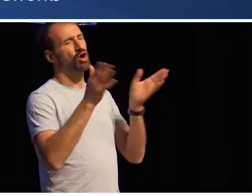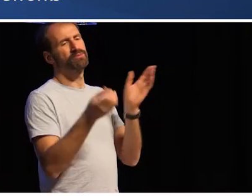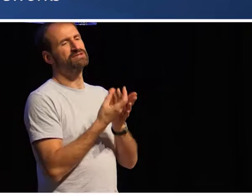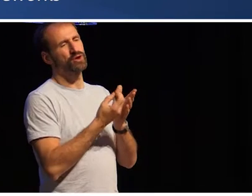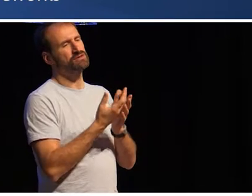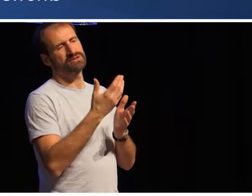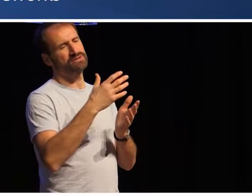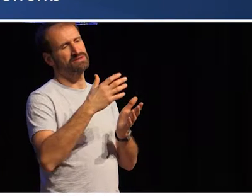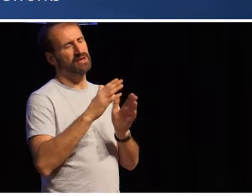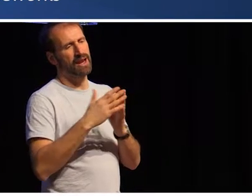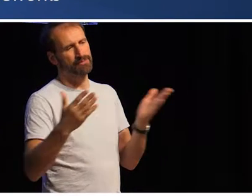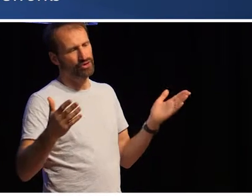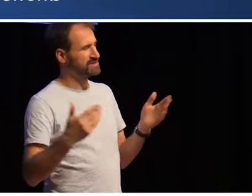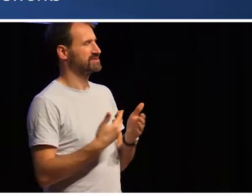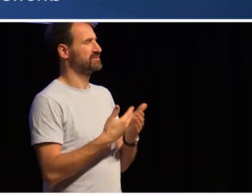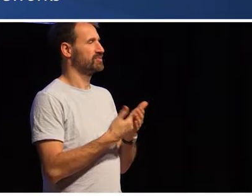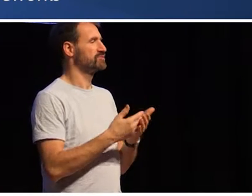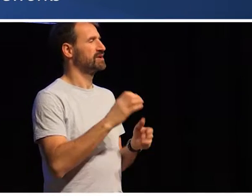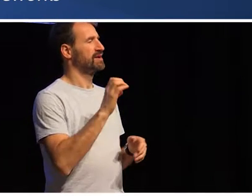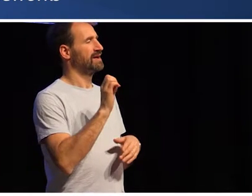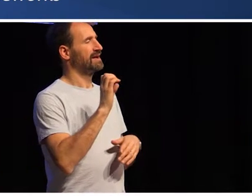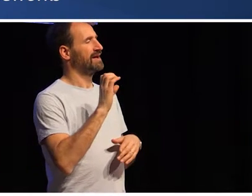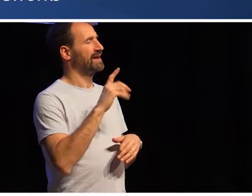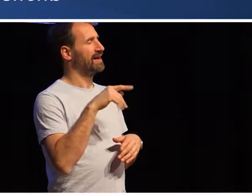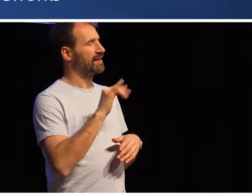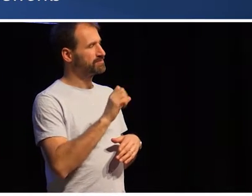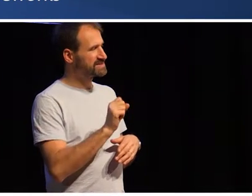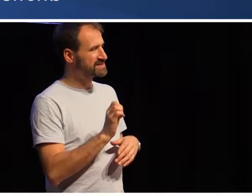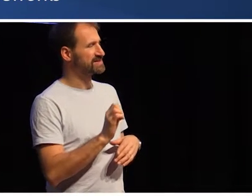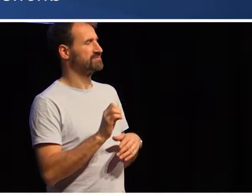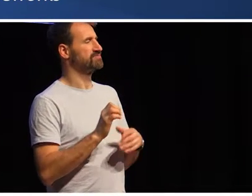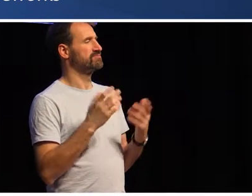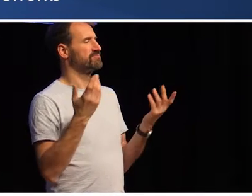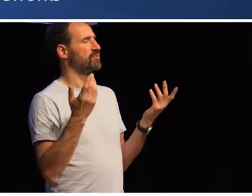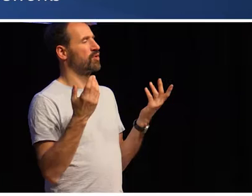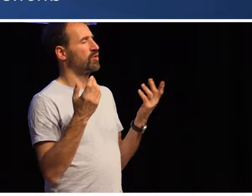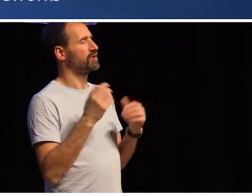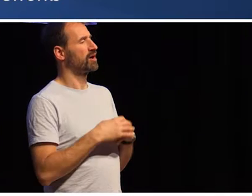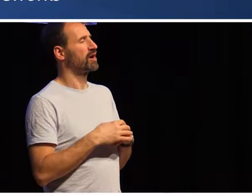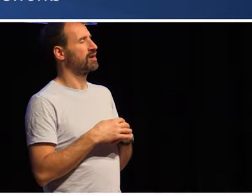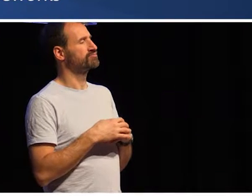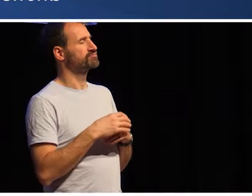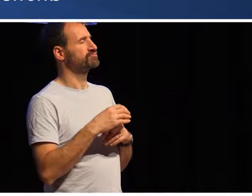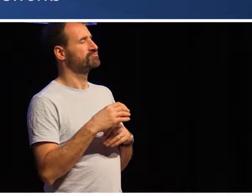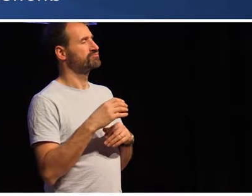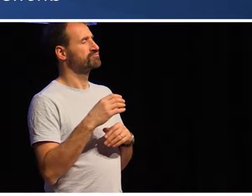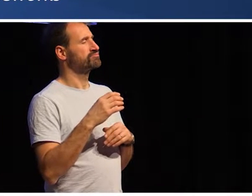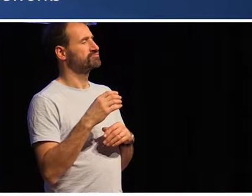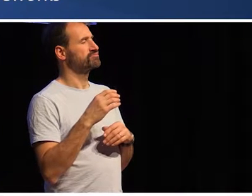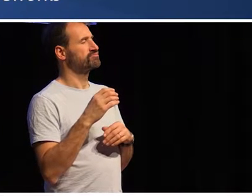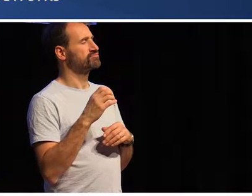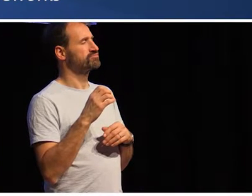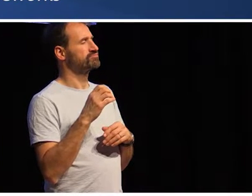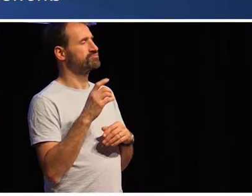Pahoo, which is one of the most used MQTT implementations, SQLite database. On the website, we